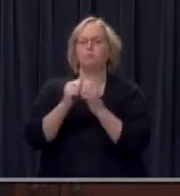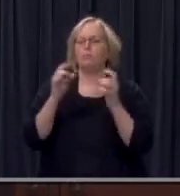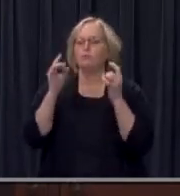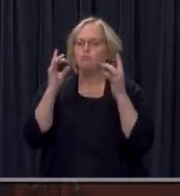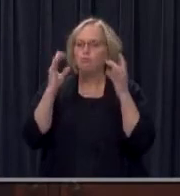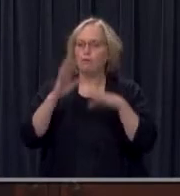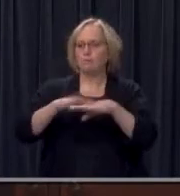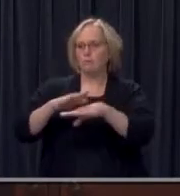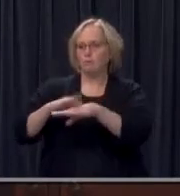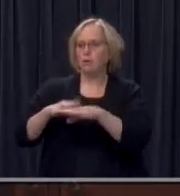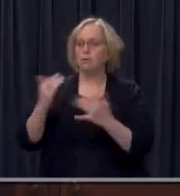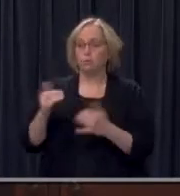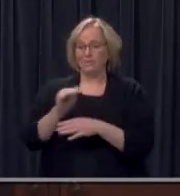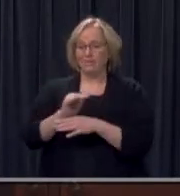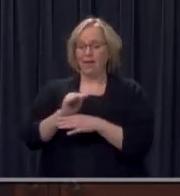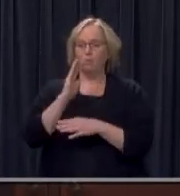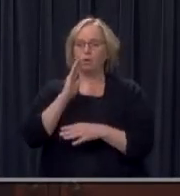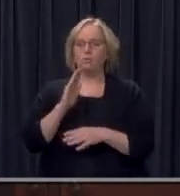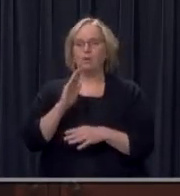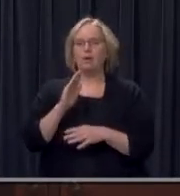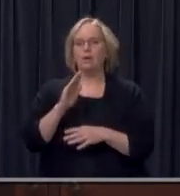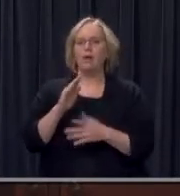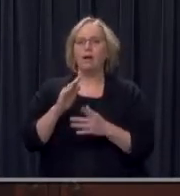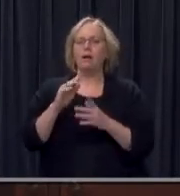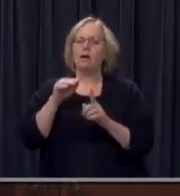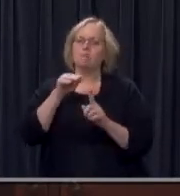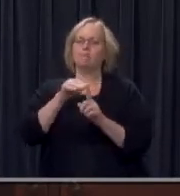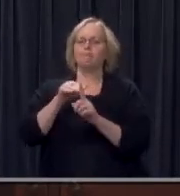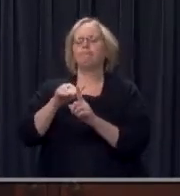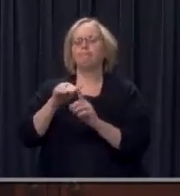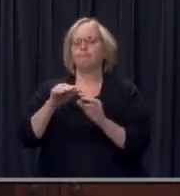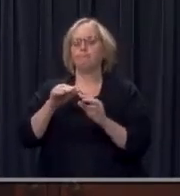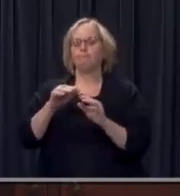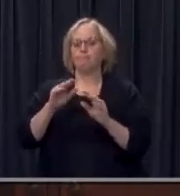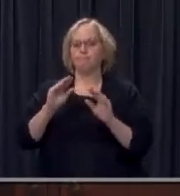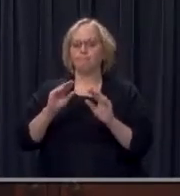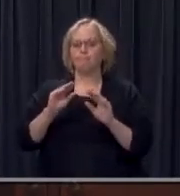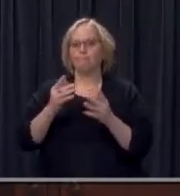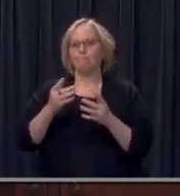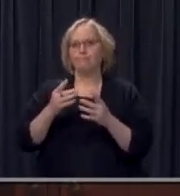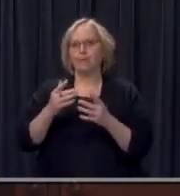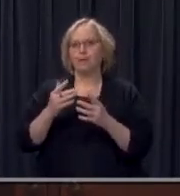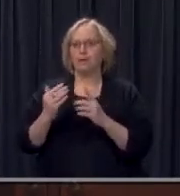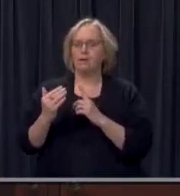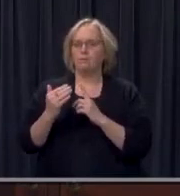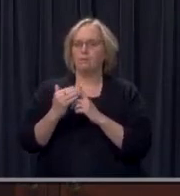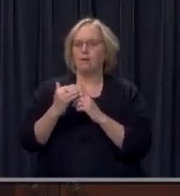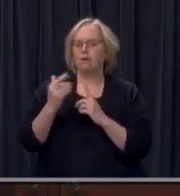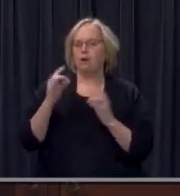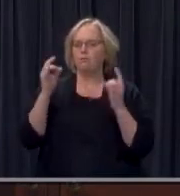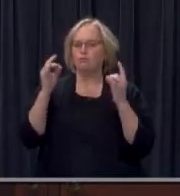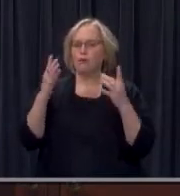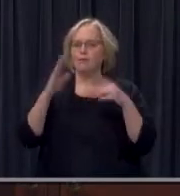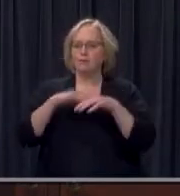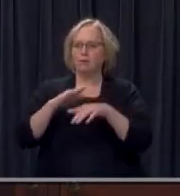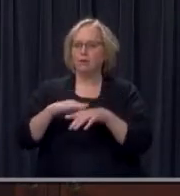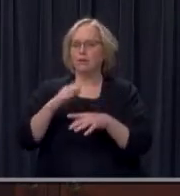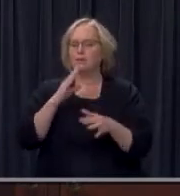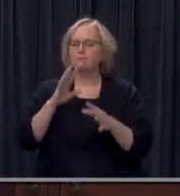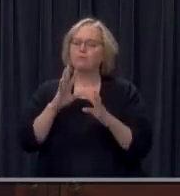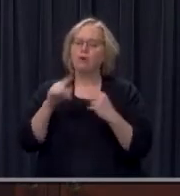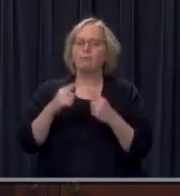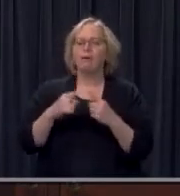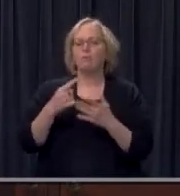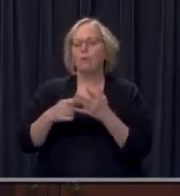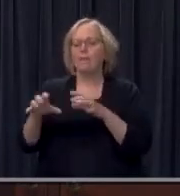we're going to do a refresher on the actual Crisis Alert product and what it does for us, and then we'll talk a little bit about our first semester data